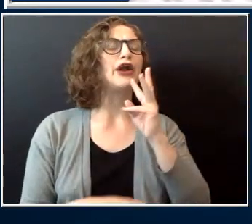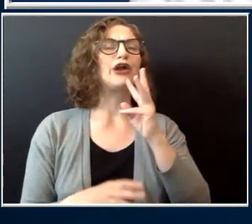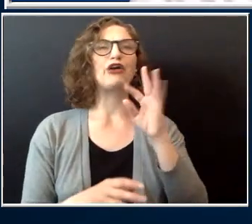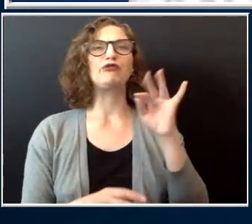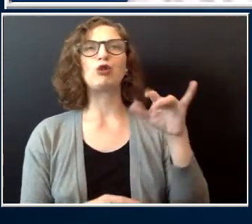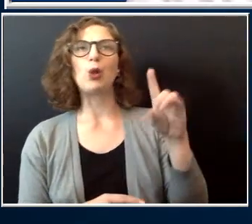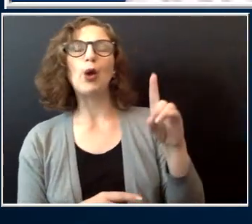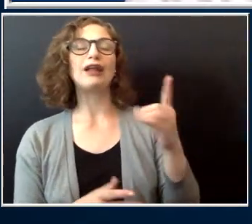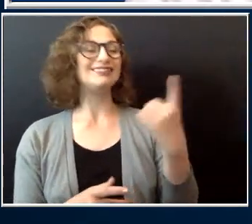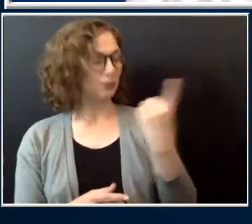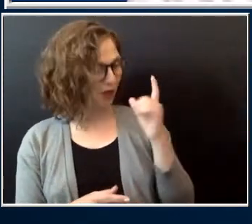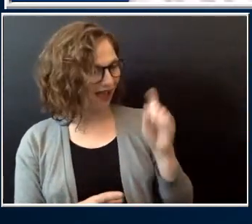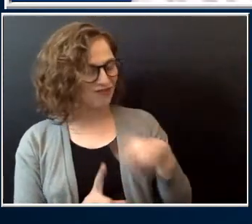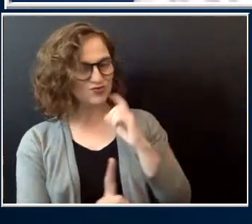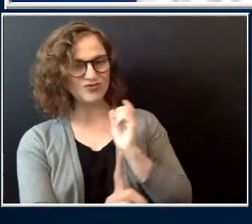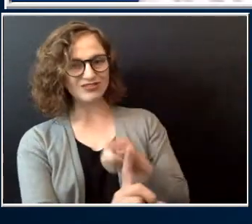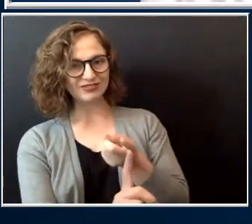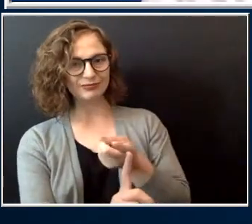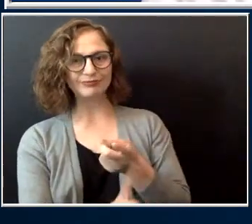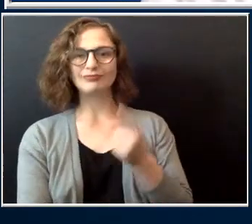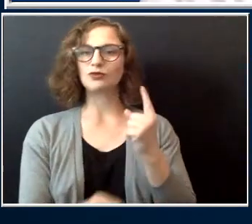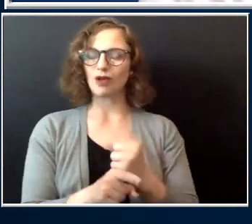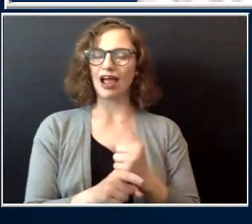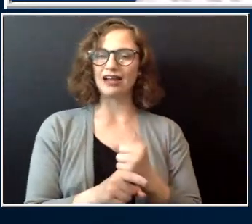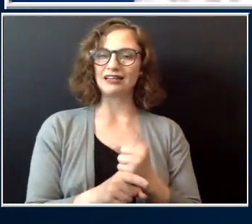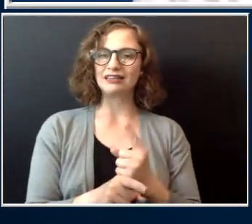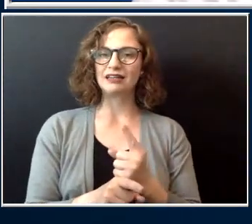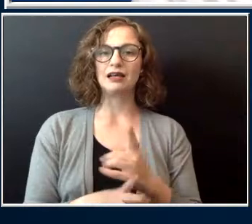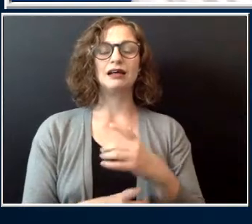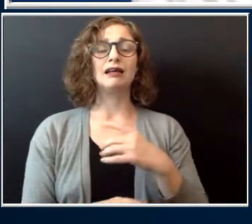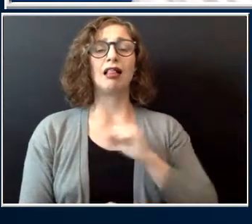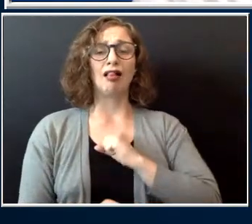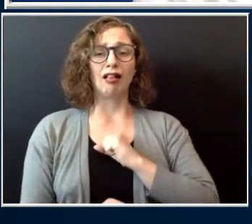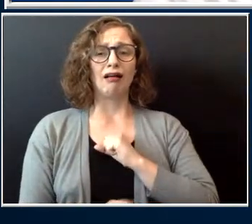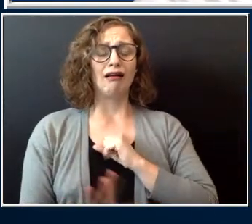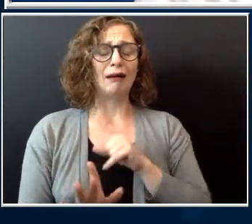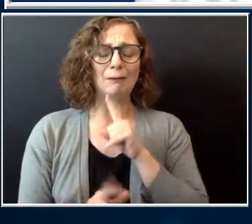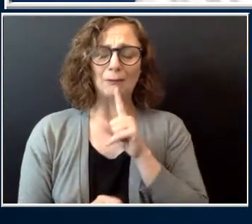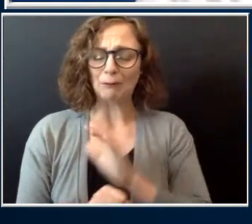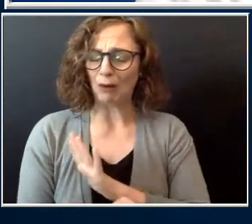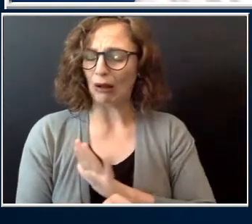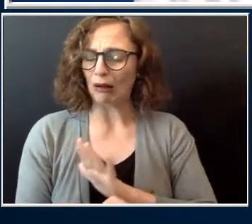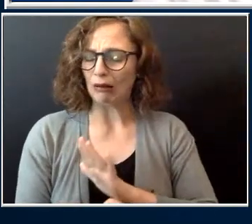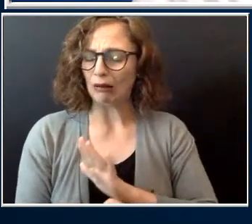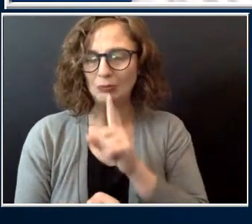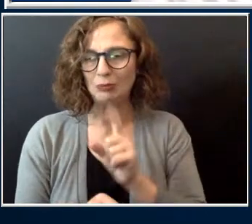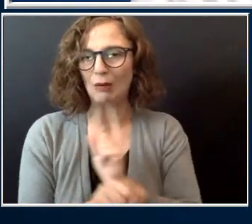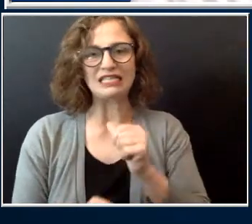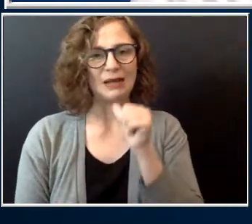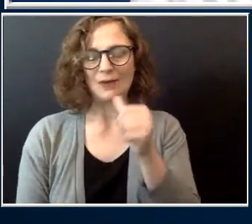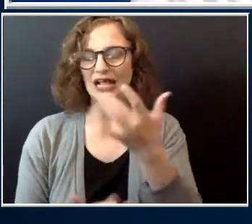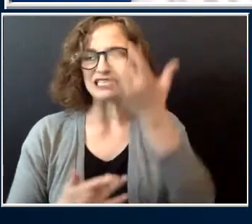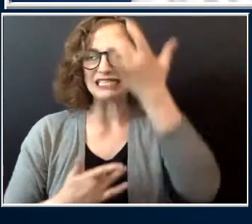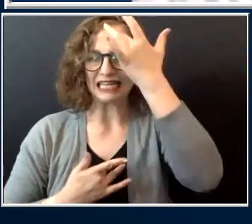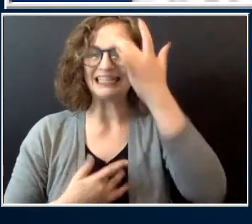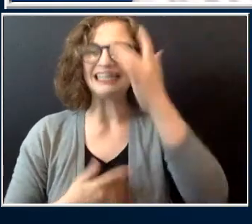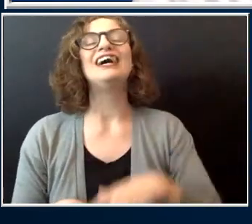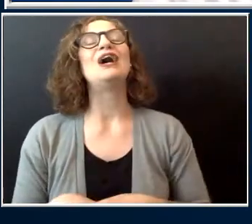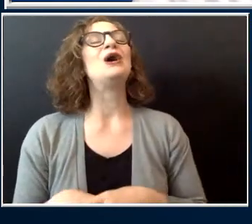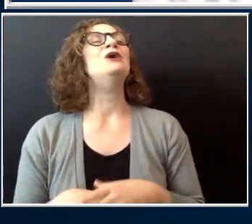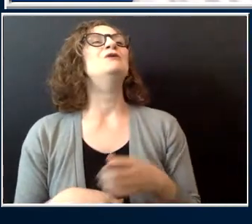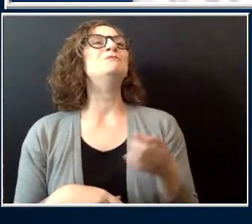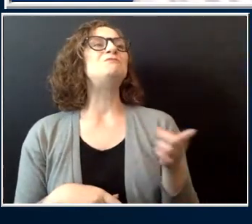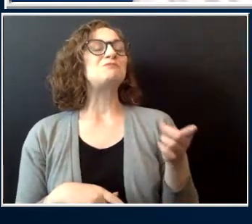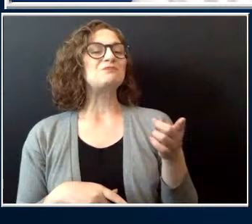you. Okay, I really am not sick. I didn't say enough to you, but you've been on this program before, back in